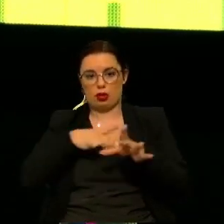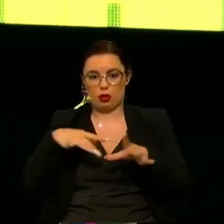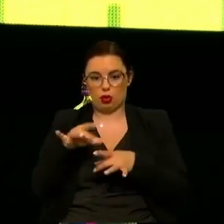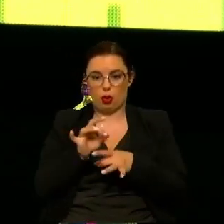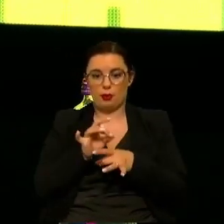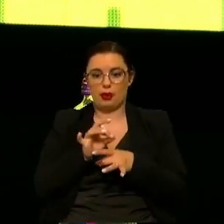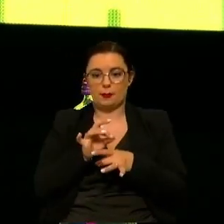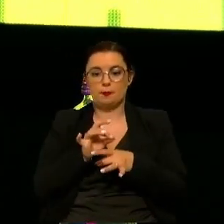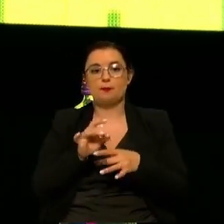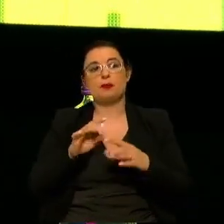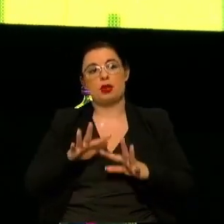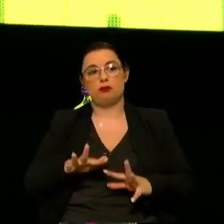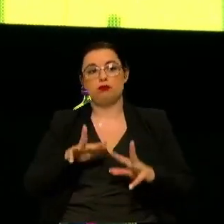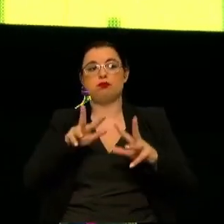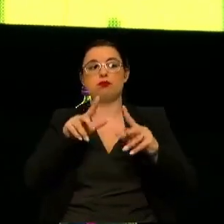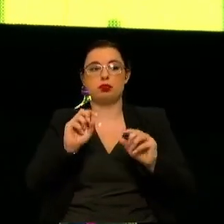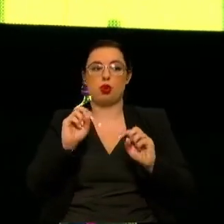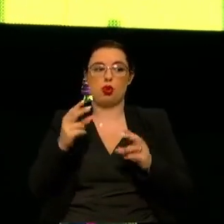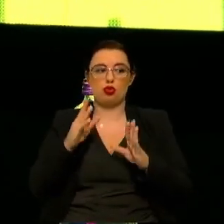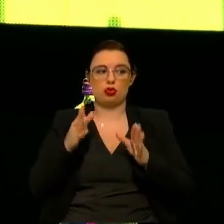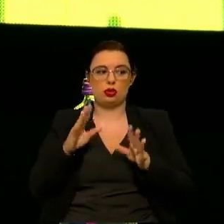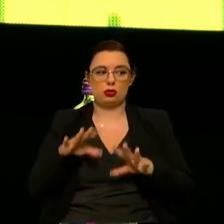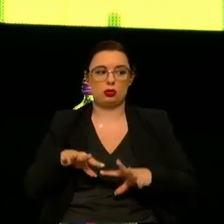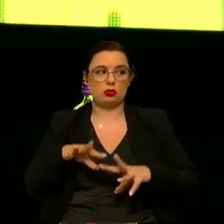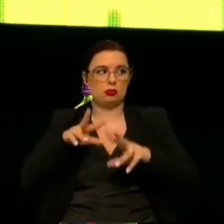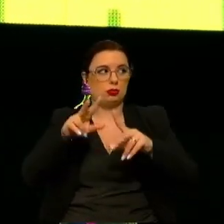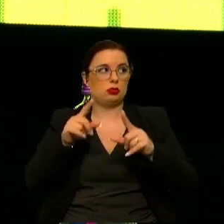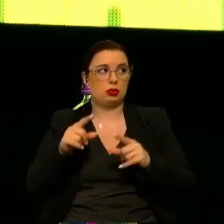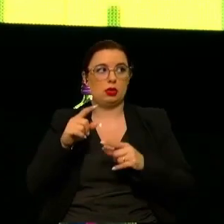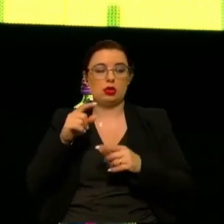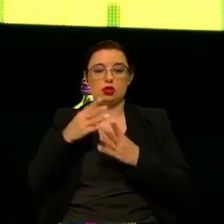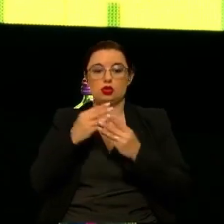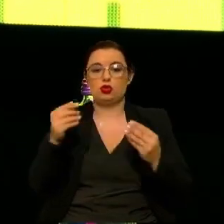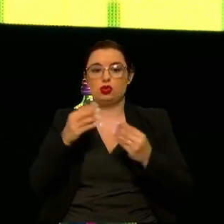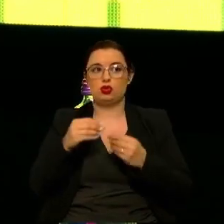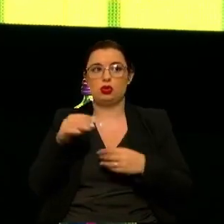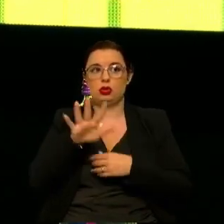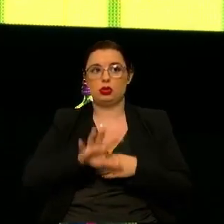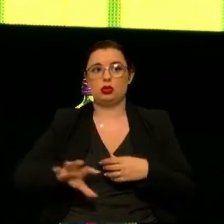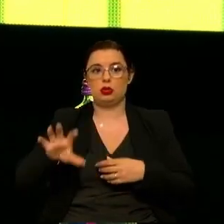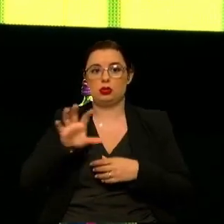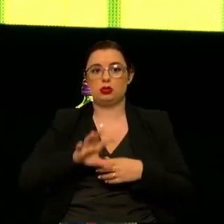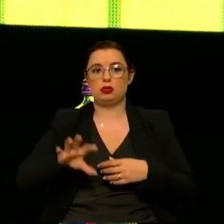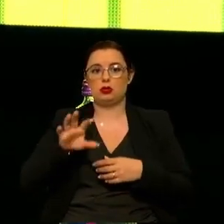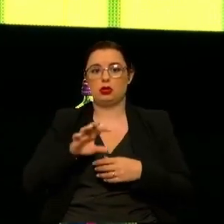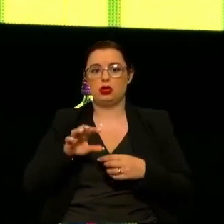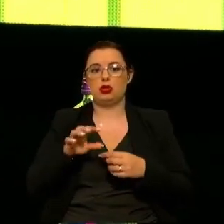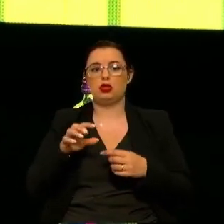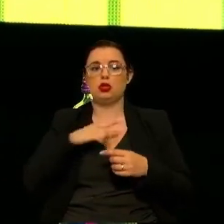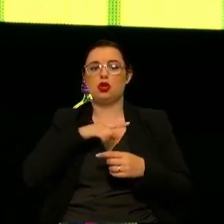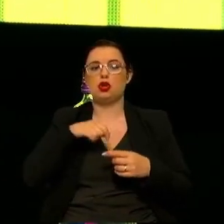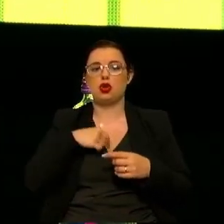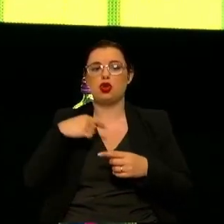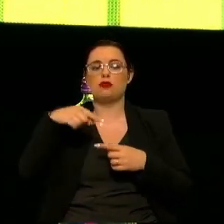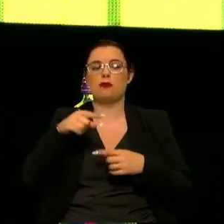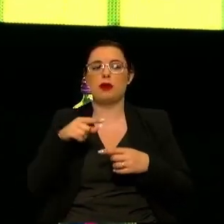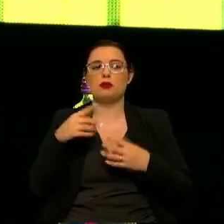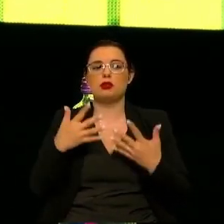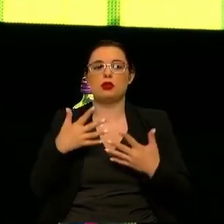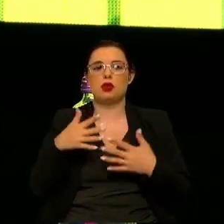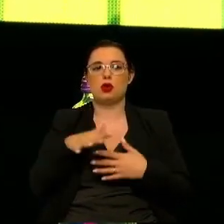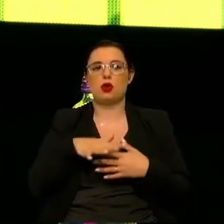inside of Europe or outside of Europe have already developed national cryptographic solution. Now,